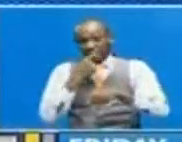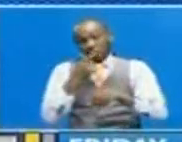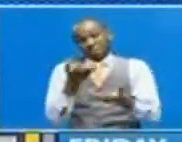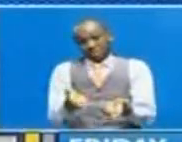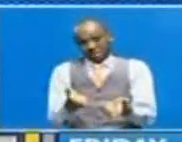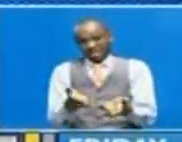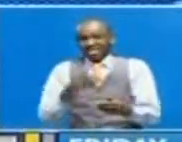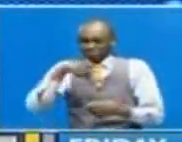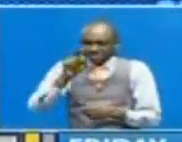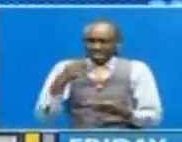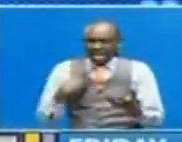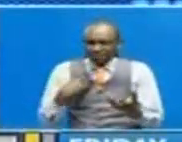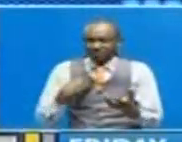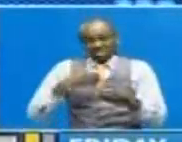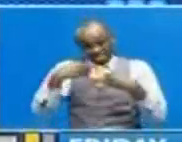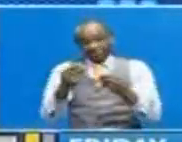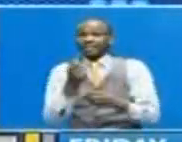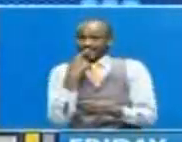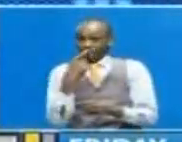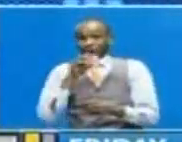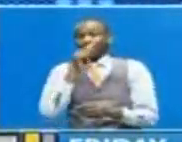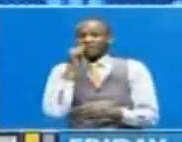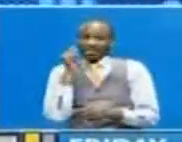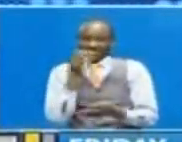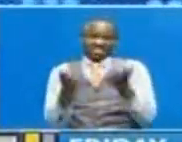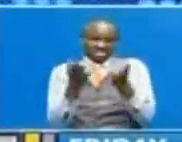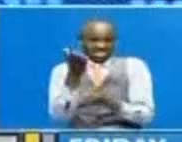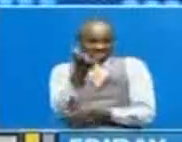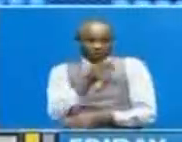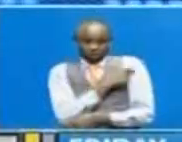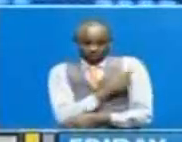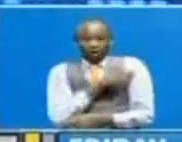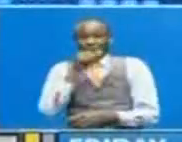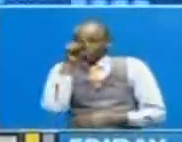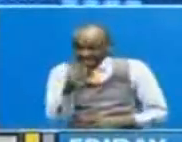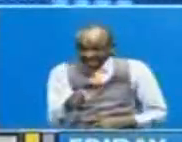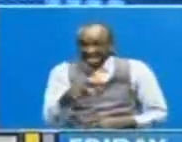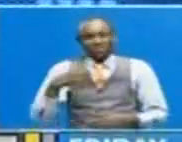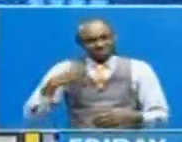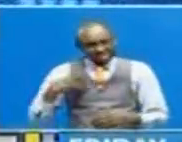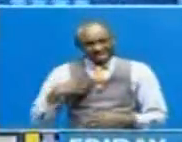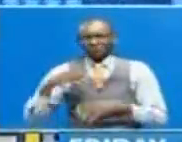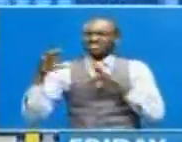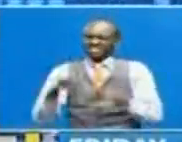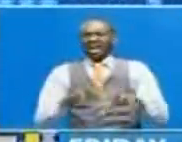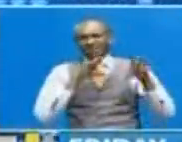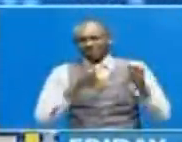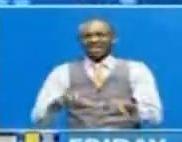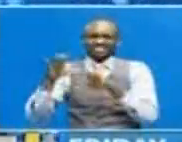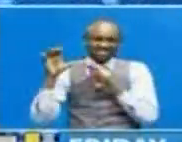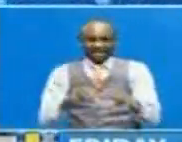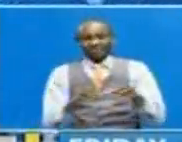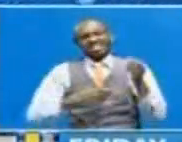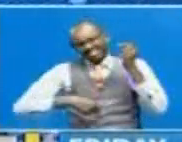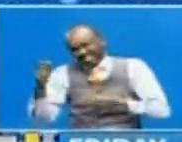medicine. He was prescribed the drugs at a private clinic, but since then he has had a cell. He has had to